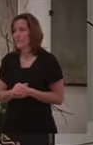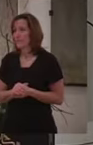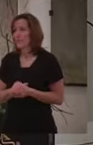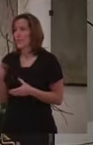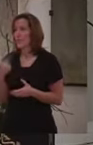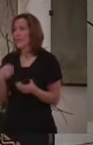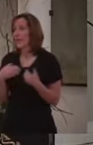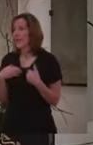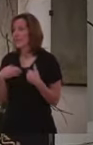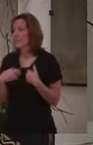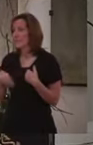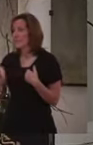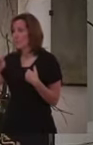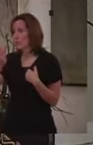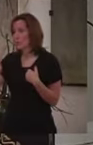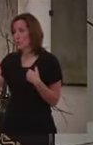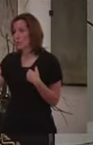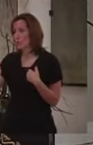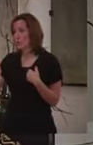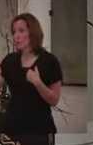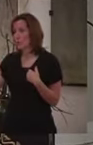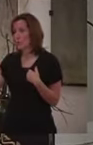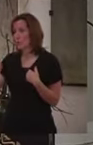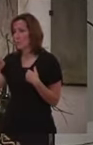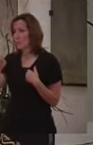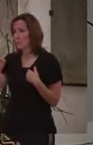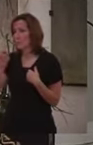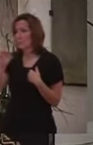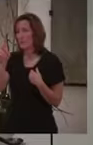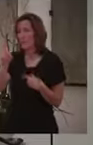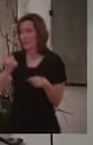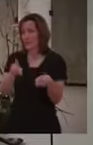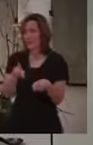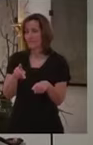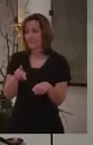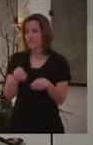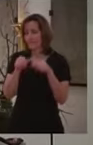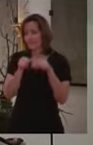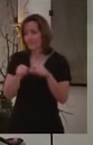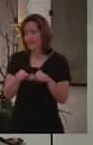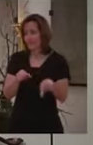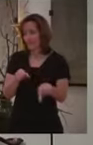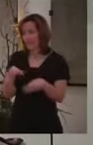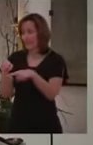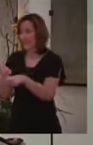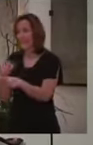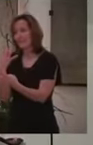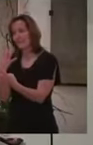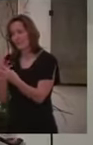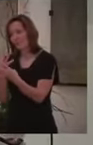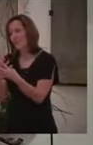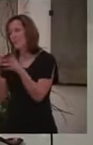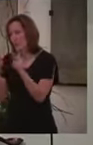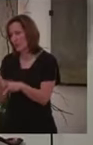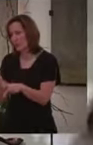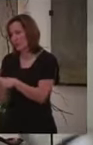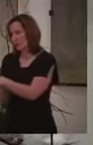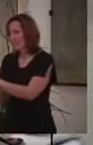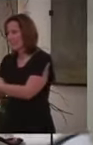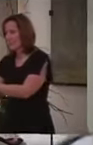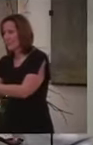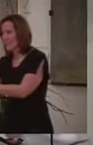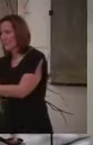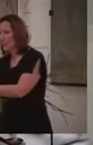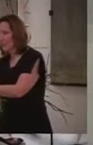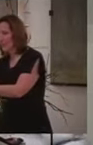And so we've got these two wizened nomads, this persistent jailbird, this